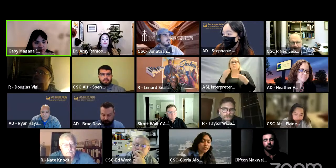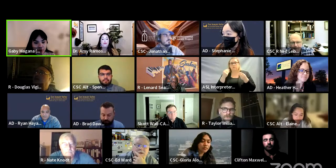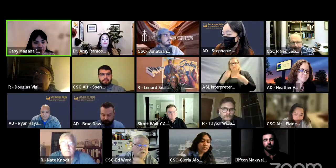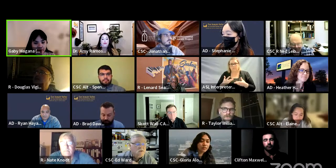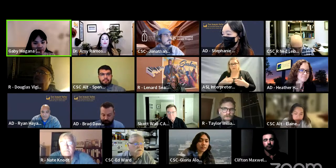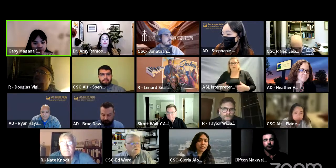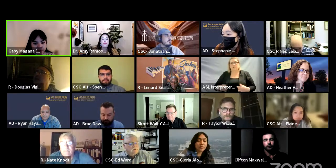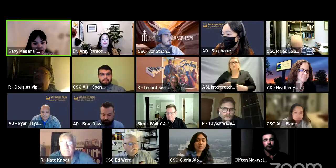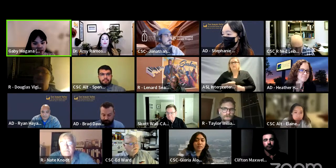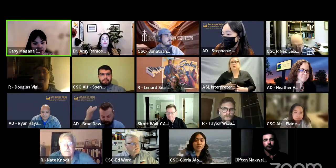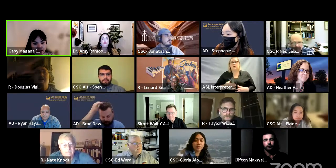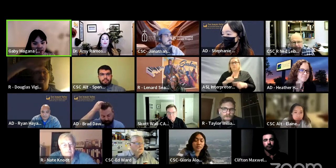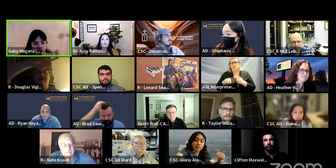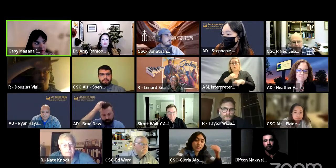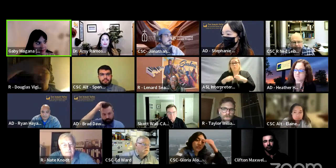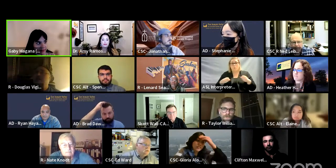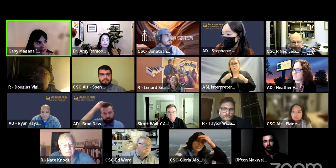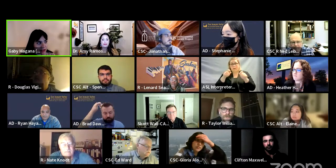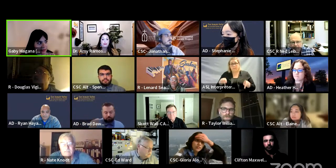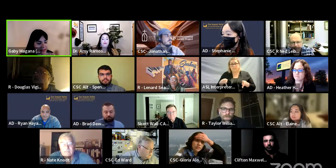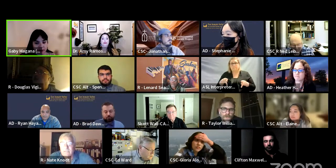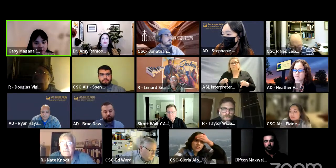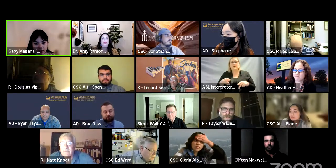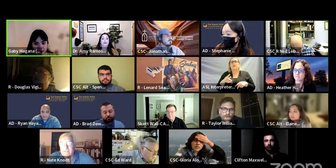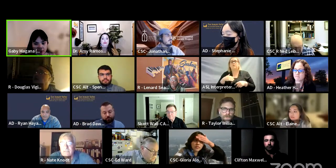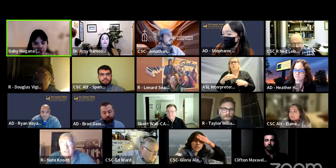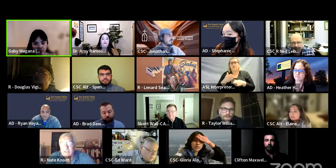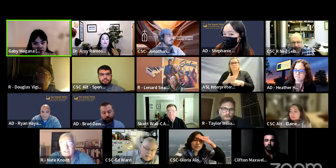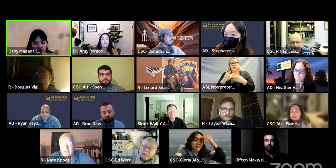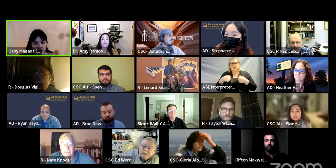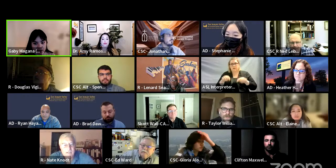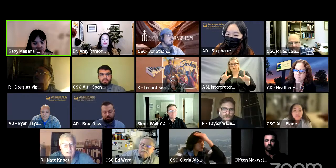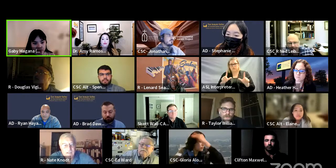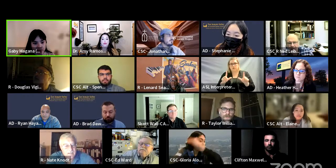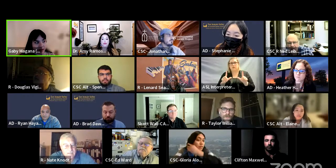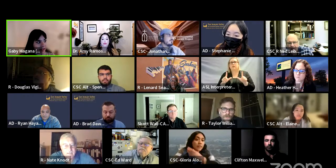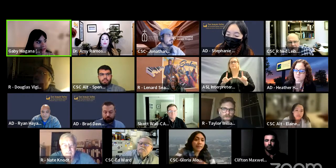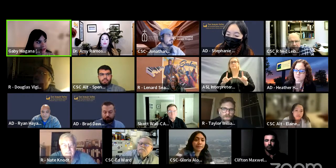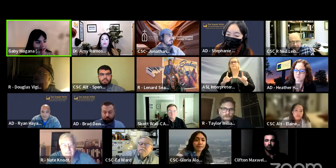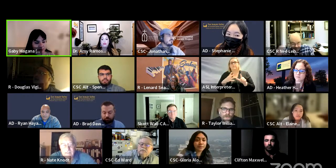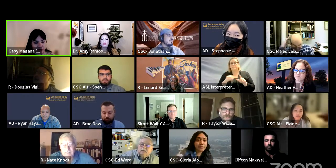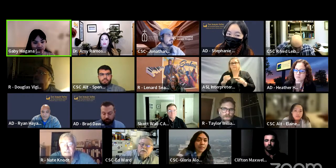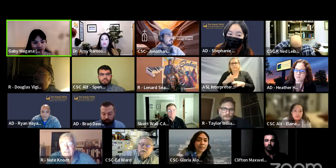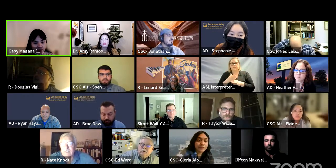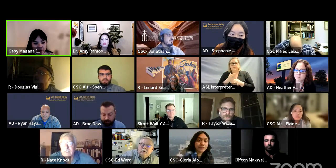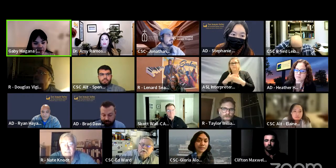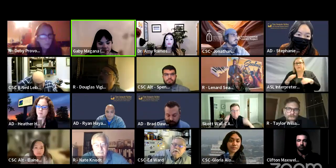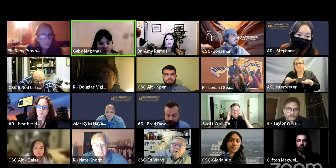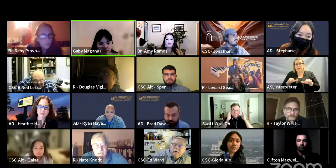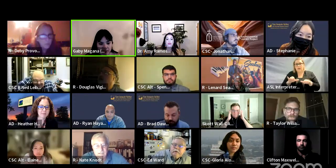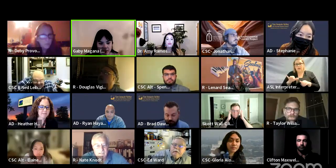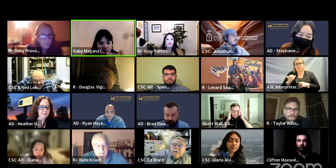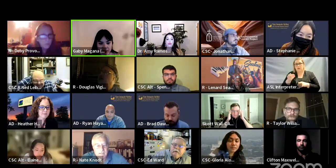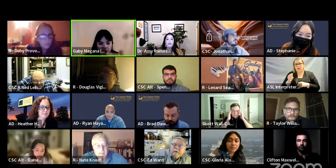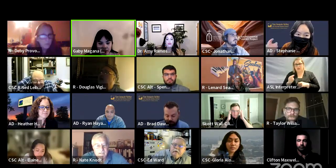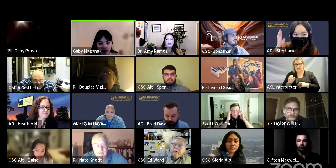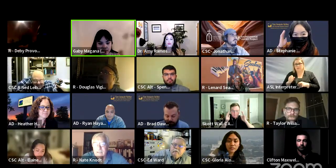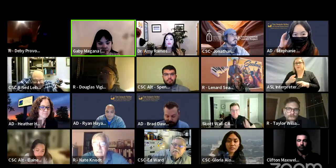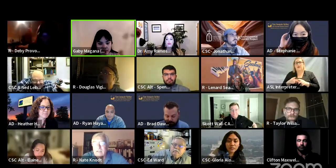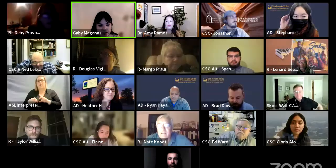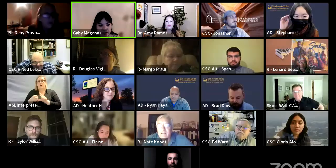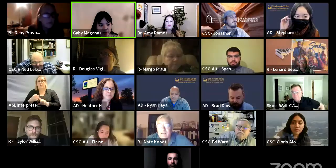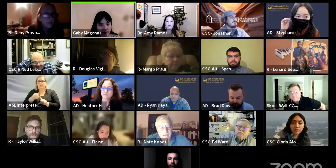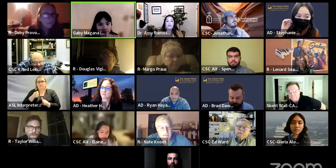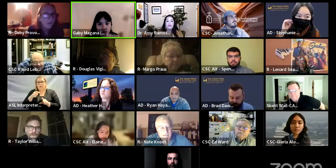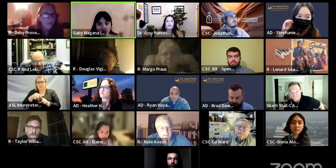We'll do some wrap up next. So I'm going to share my screen just to share some of the action items that have come out of this meeting.